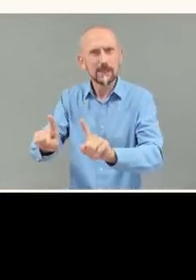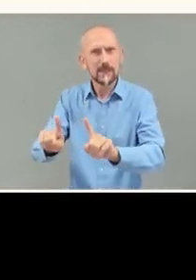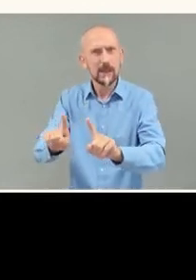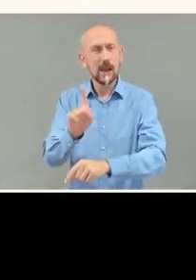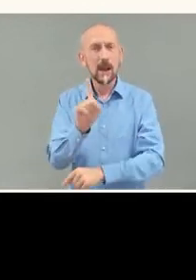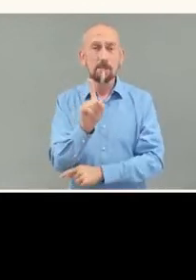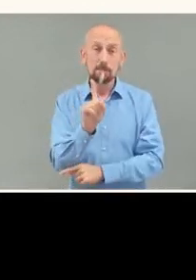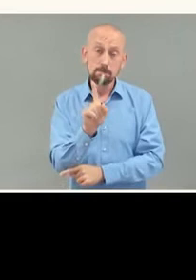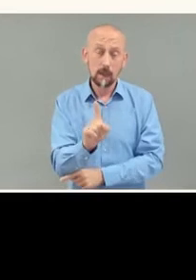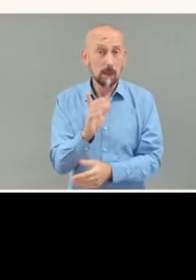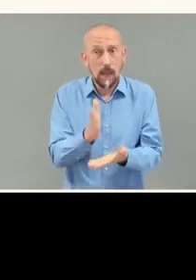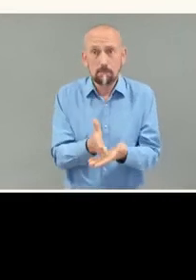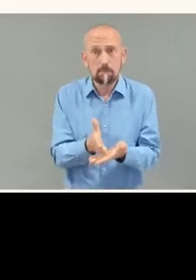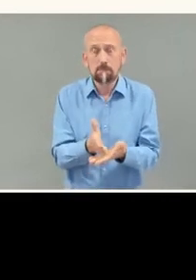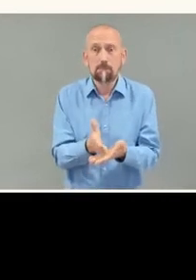the